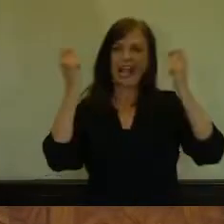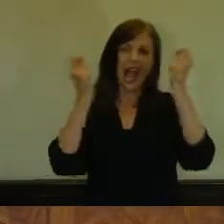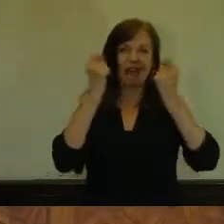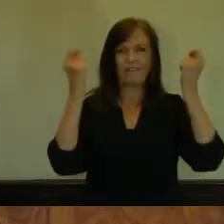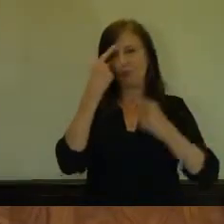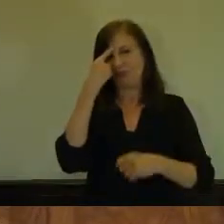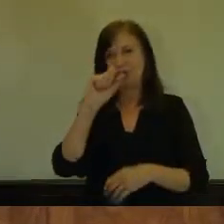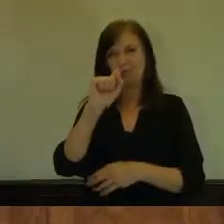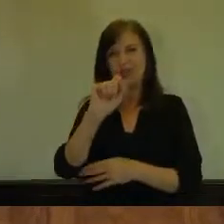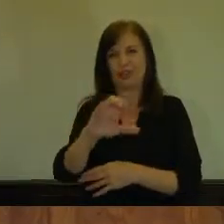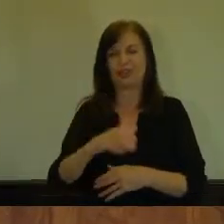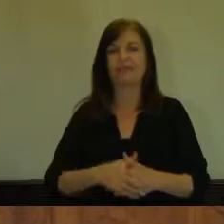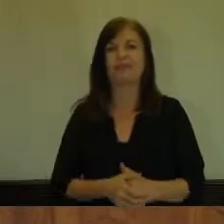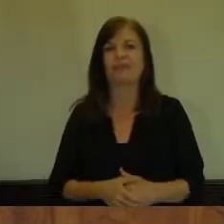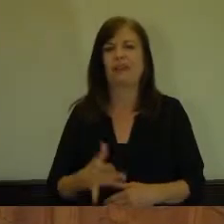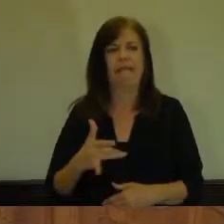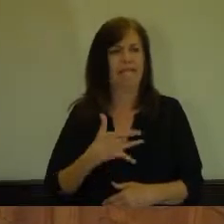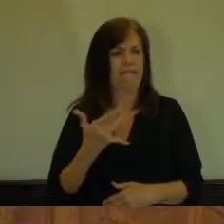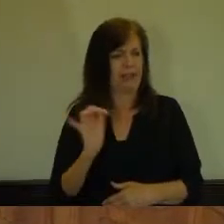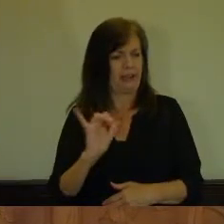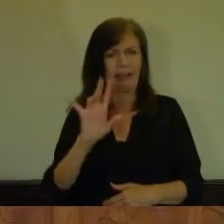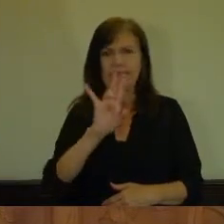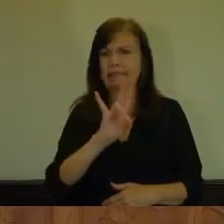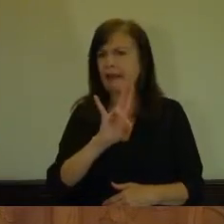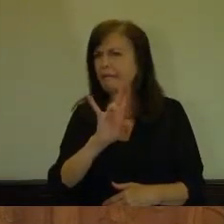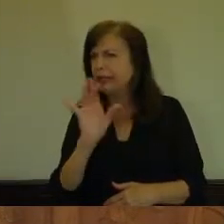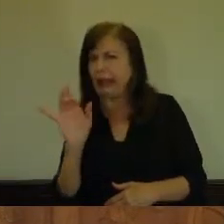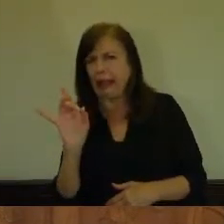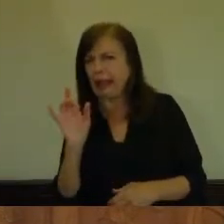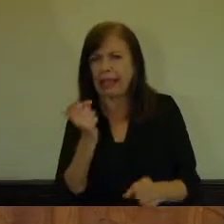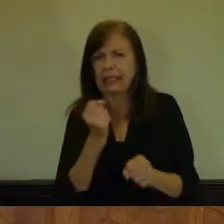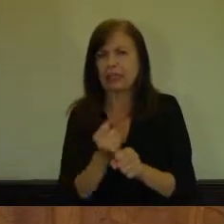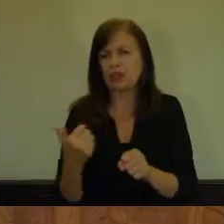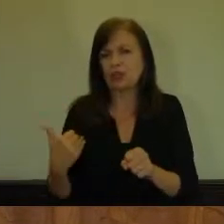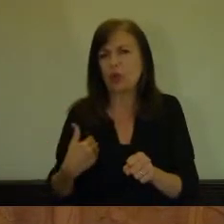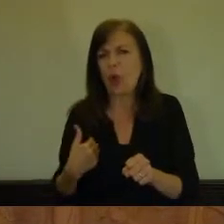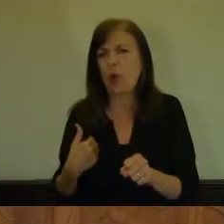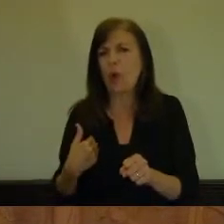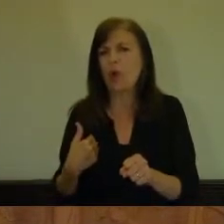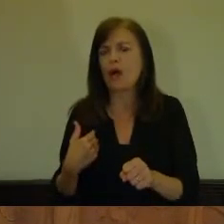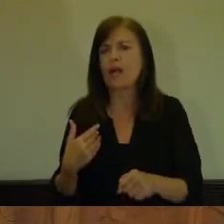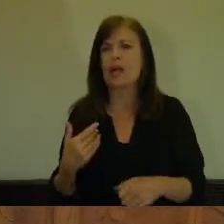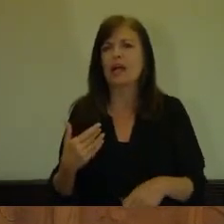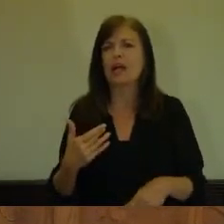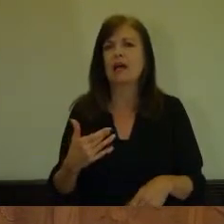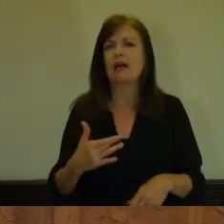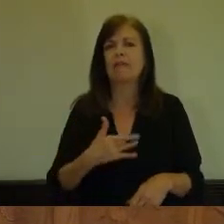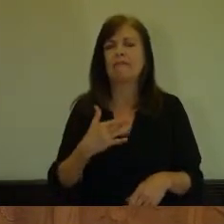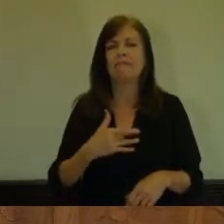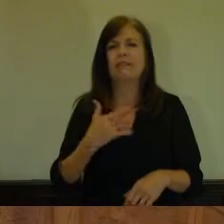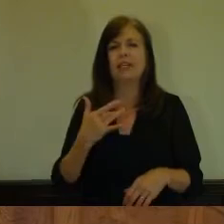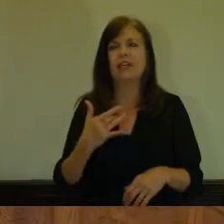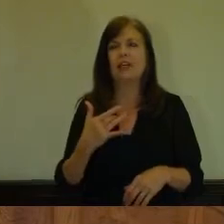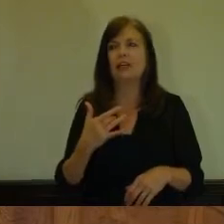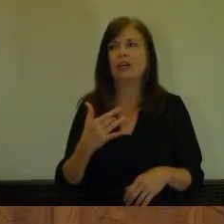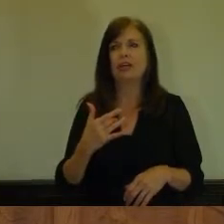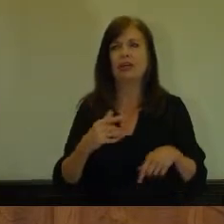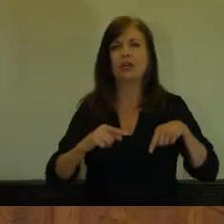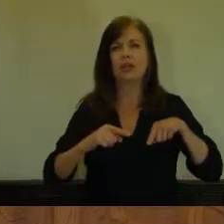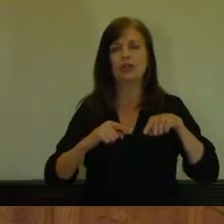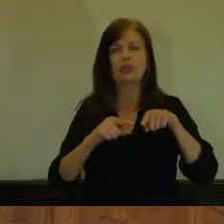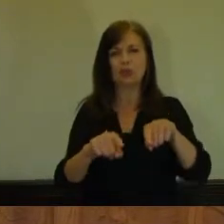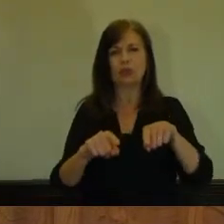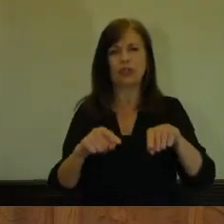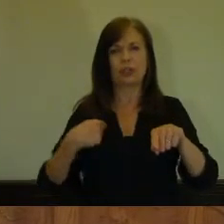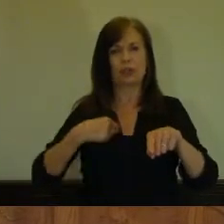I wrote this song like 7 or 8 years ago, and it was spurred by a siren that I heard outside of a rehearsal